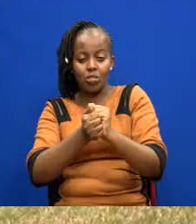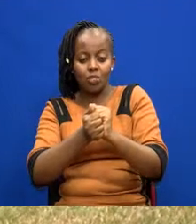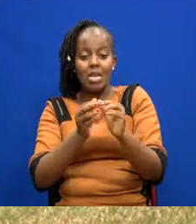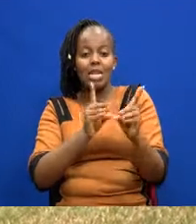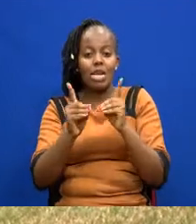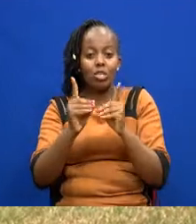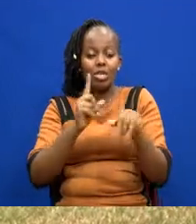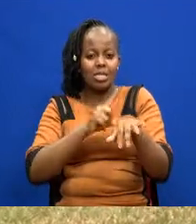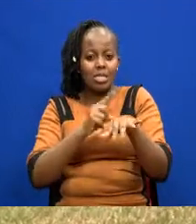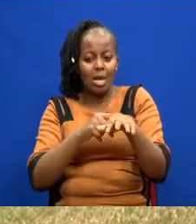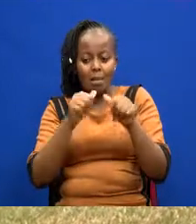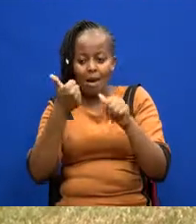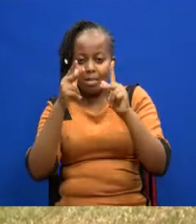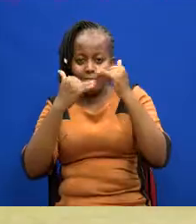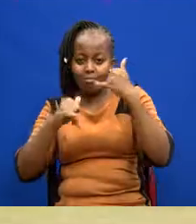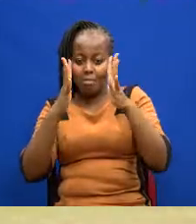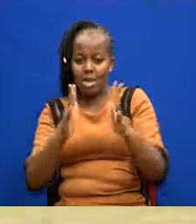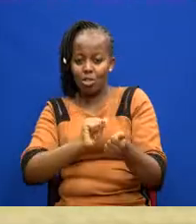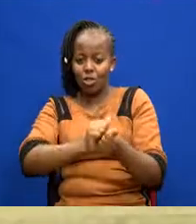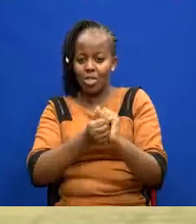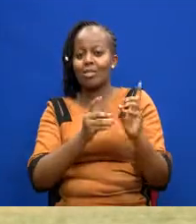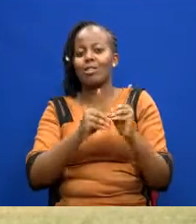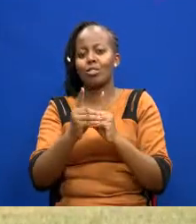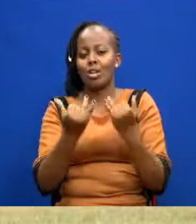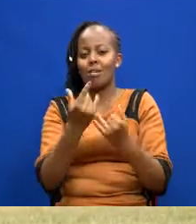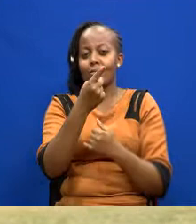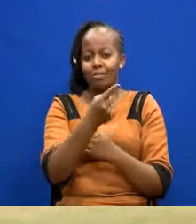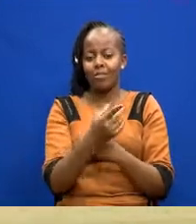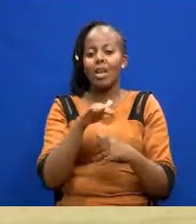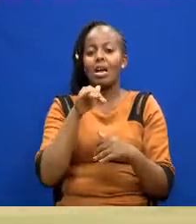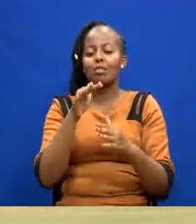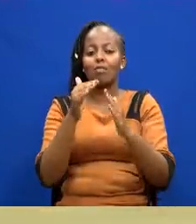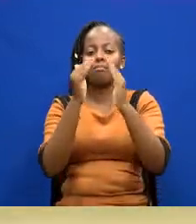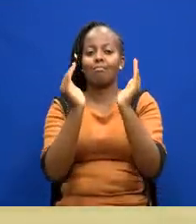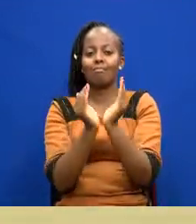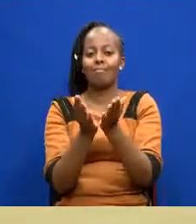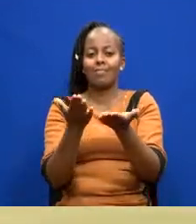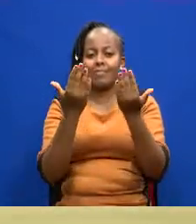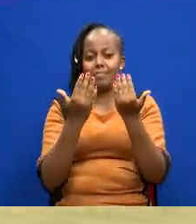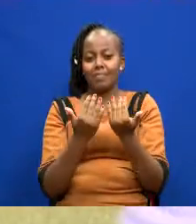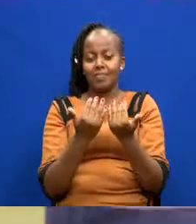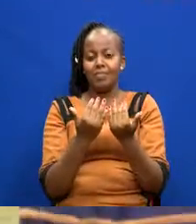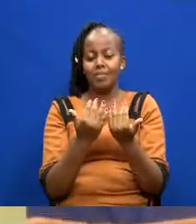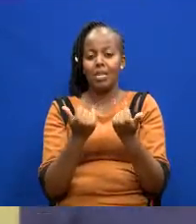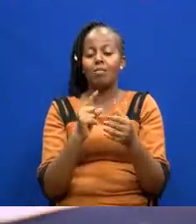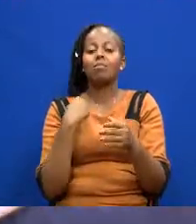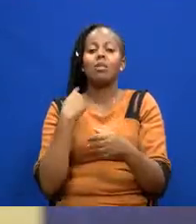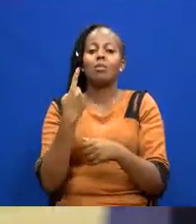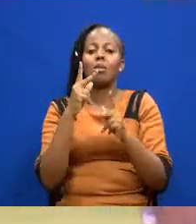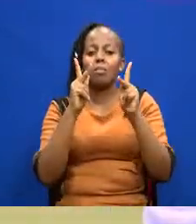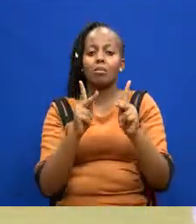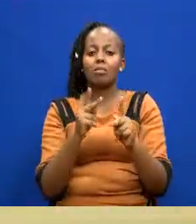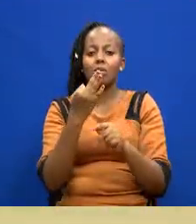in the event there's a change in situation. Okay, now at this position, I'll ask for the ball. Okay, number